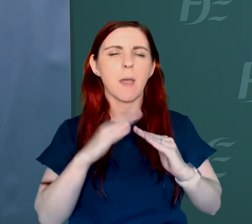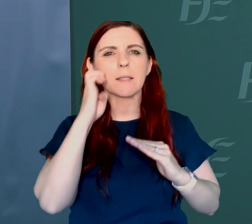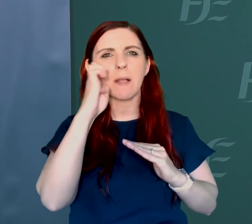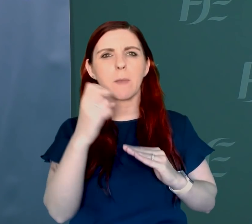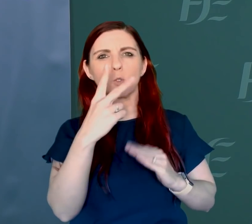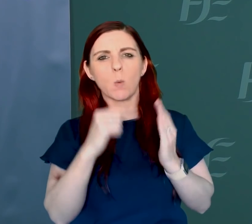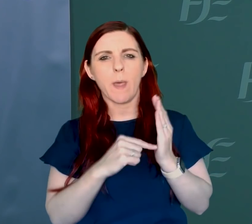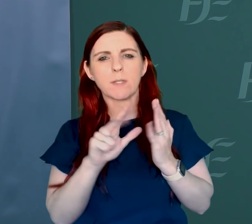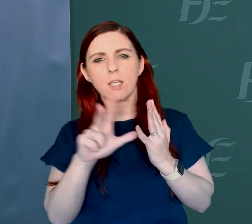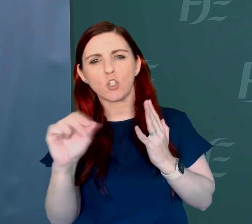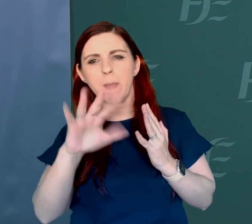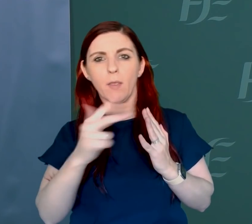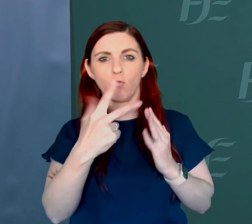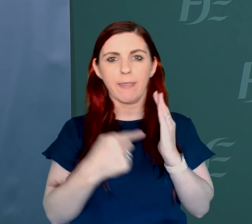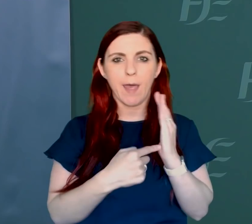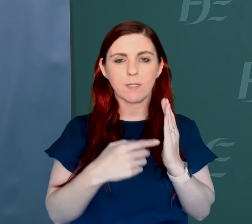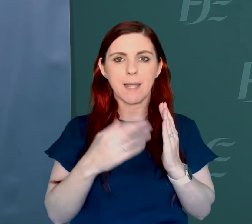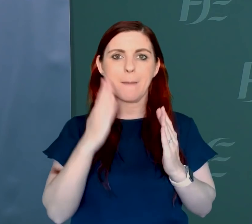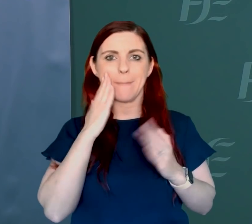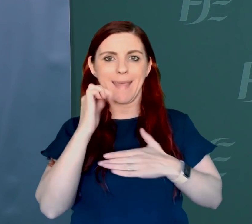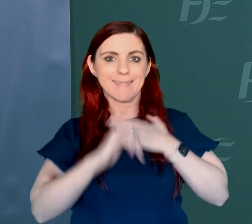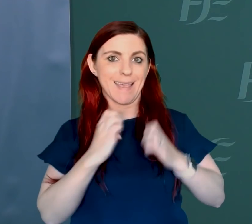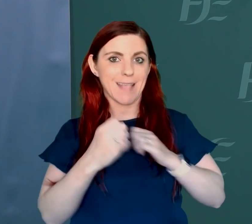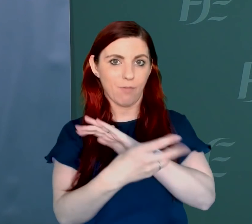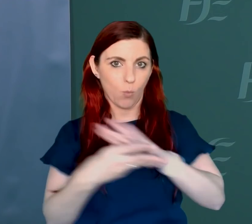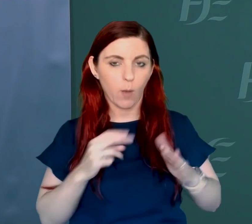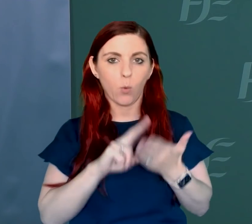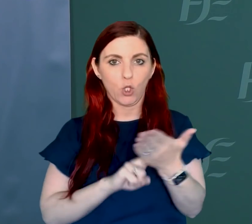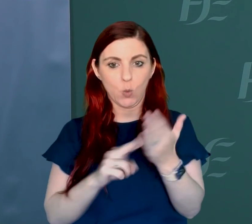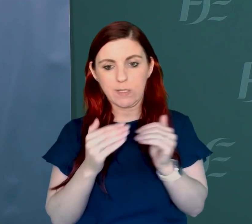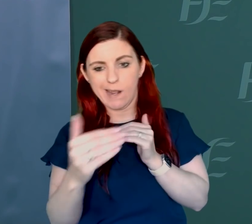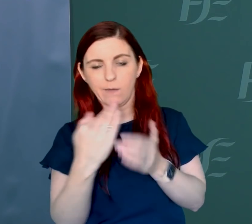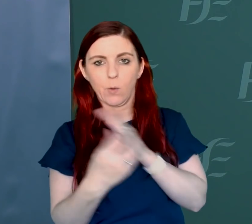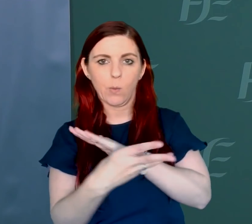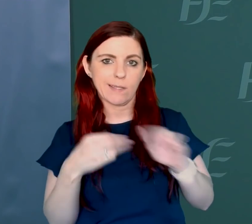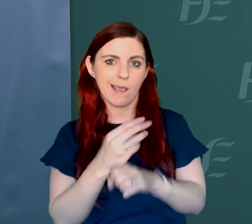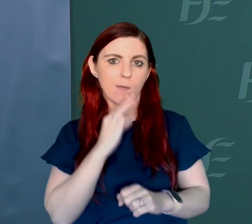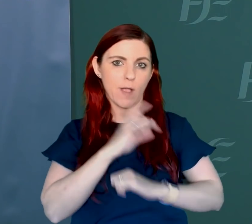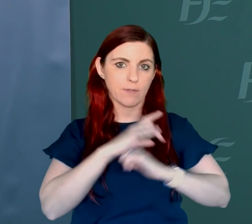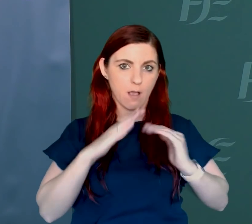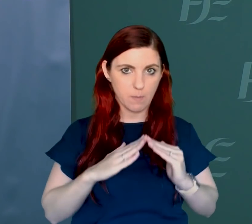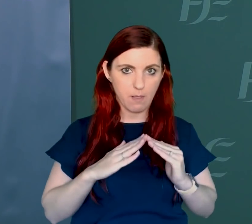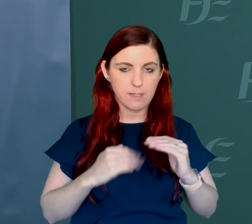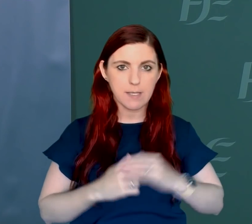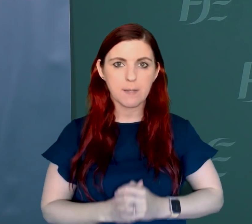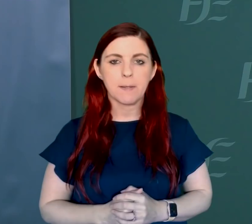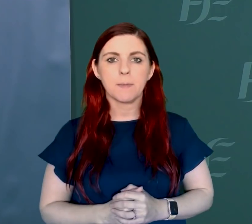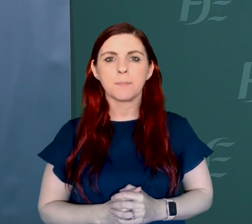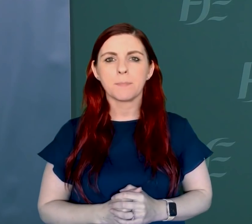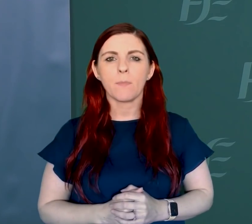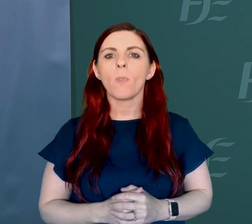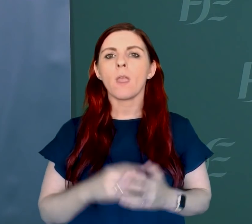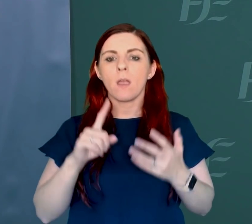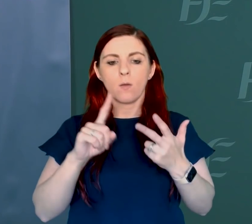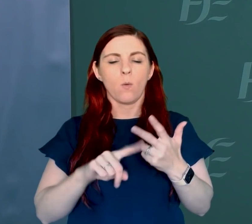probably 3,000 bed days per week to utilise that capacity in the coming weeks as part of our safety net agreement. We'll